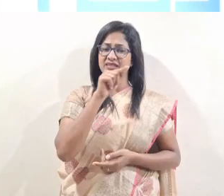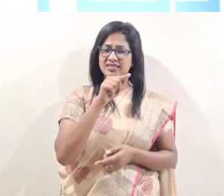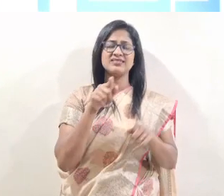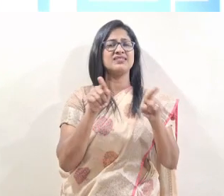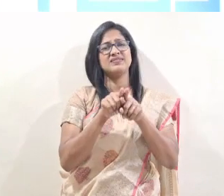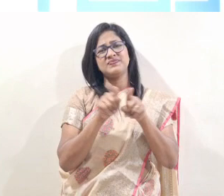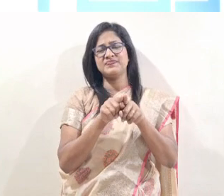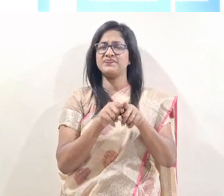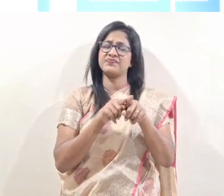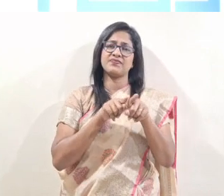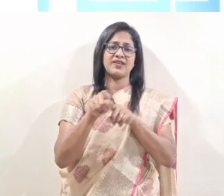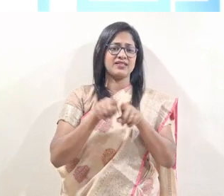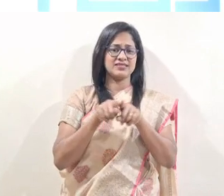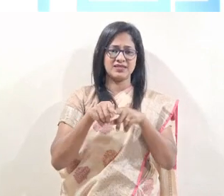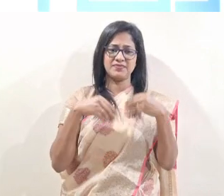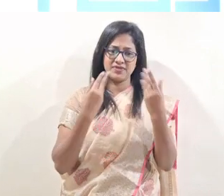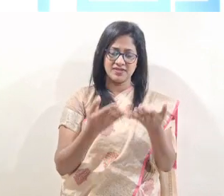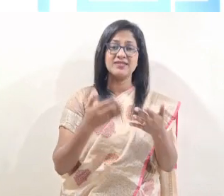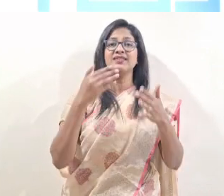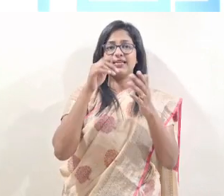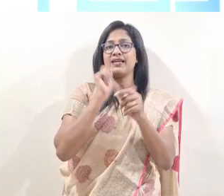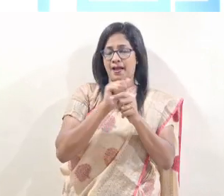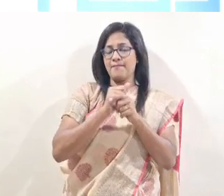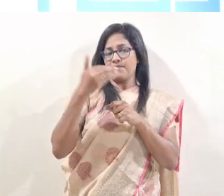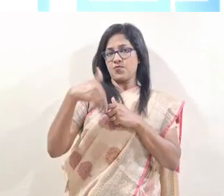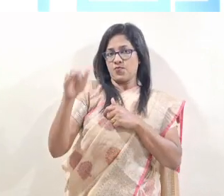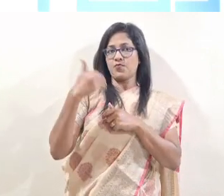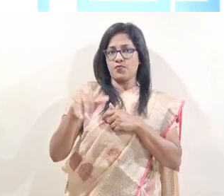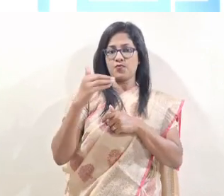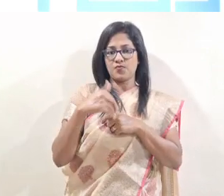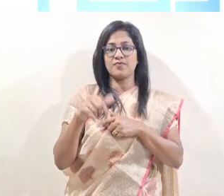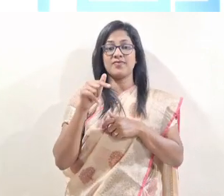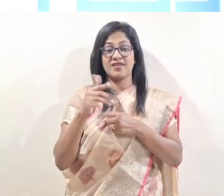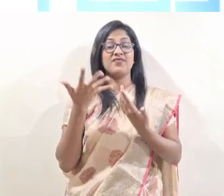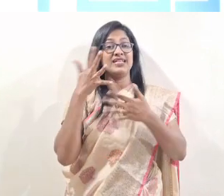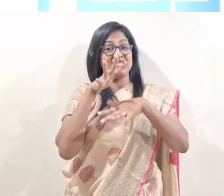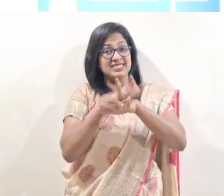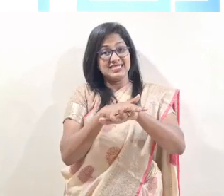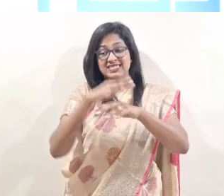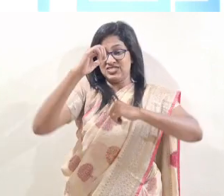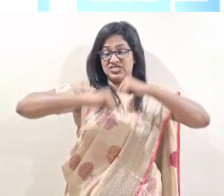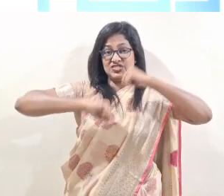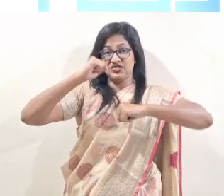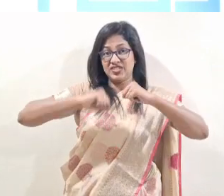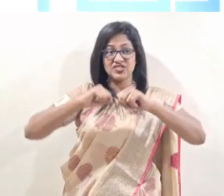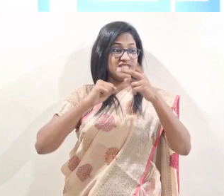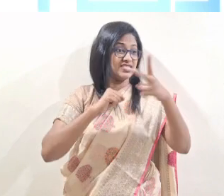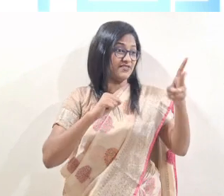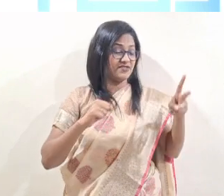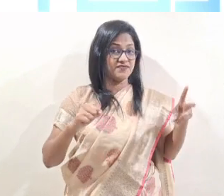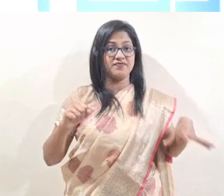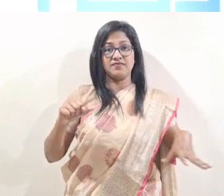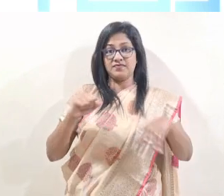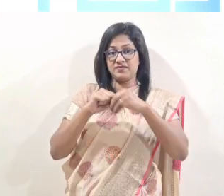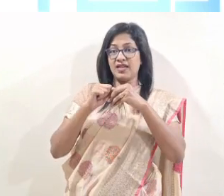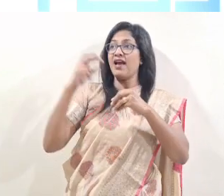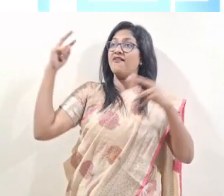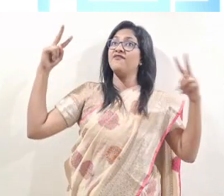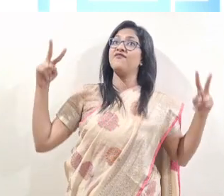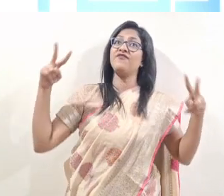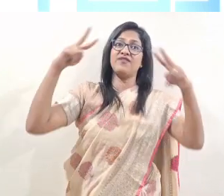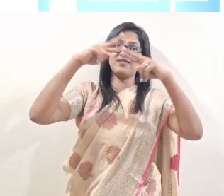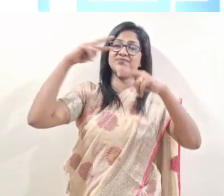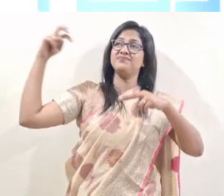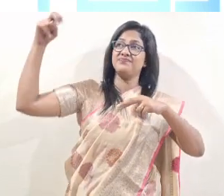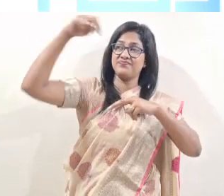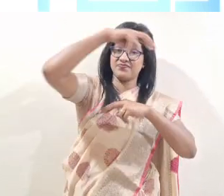This is another example which it's under construction right now. So we are integrating our structures. Also, we have integrated many with flyovers.